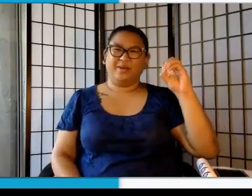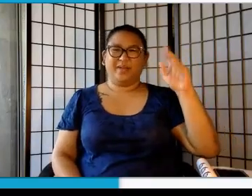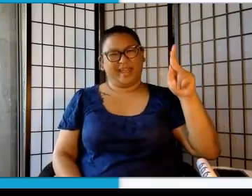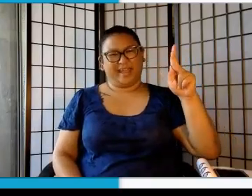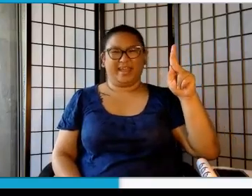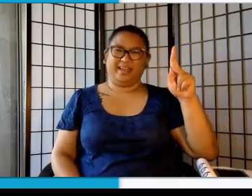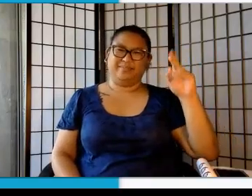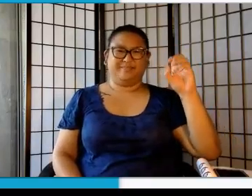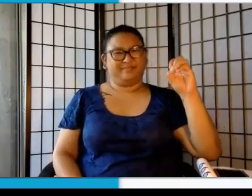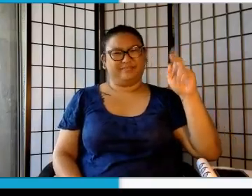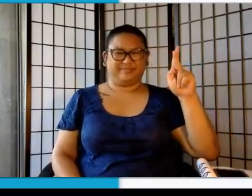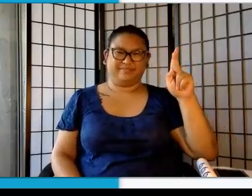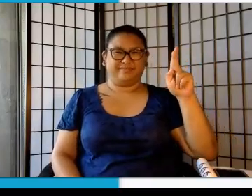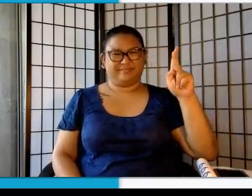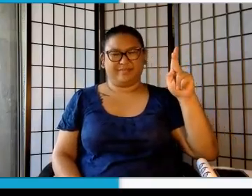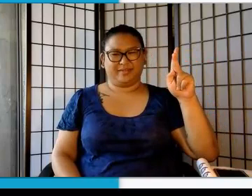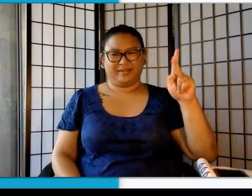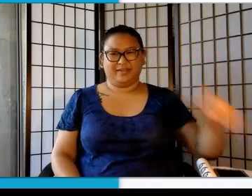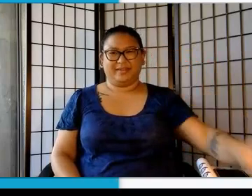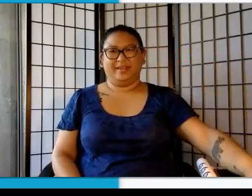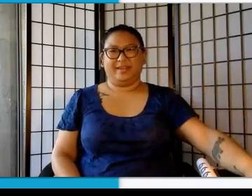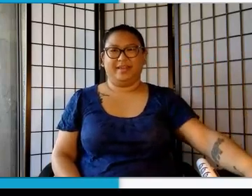It's okay.